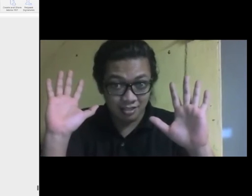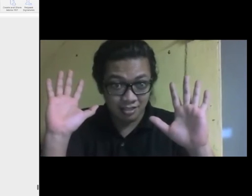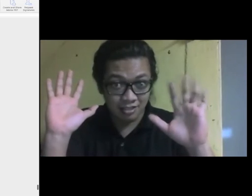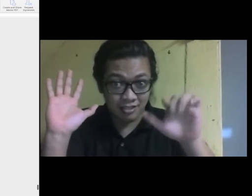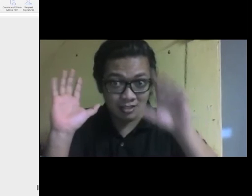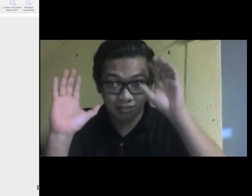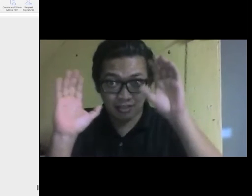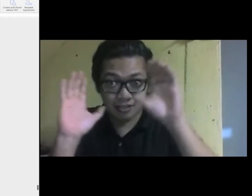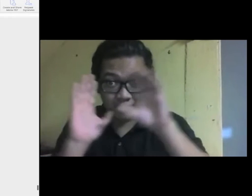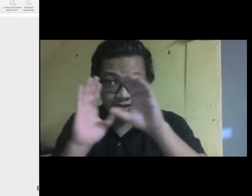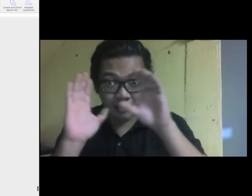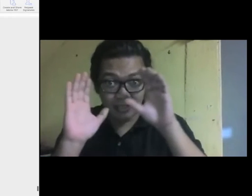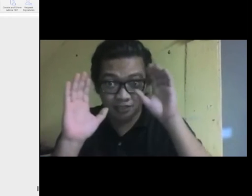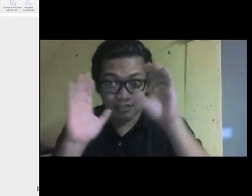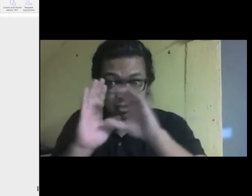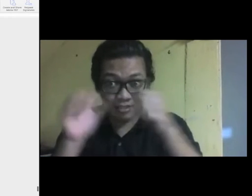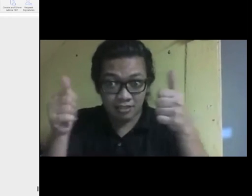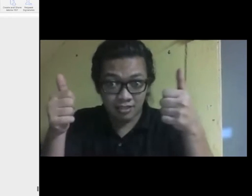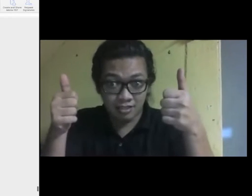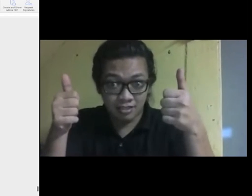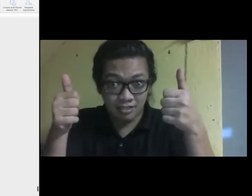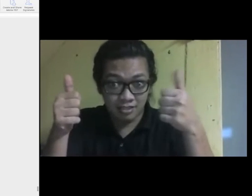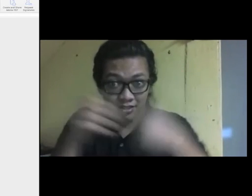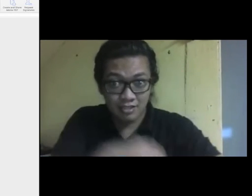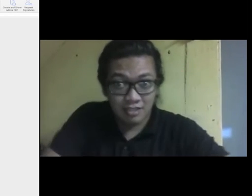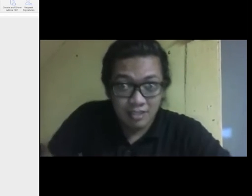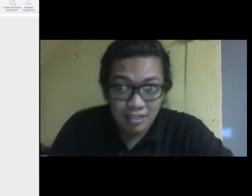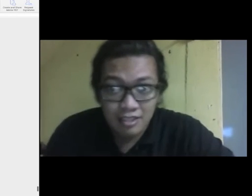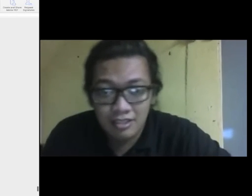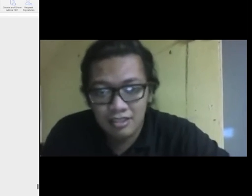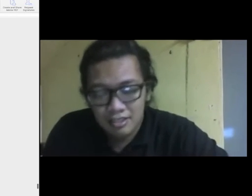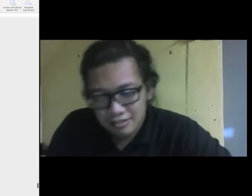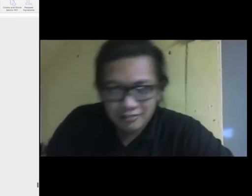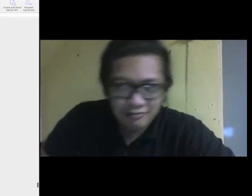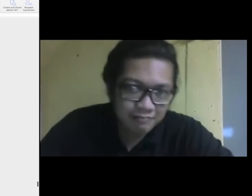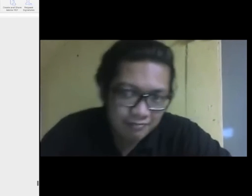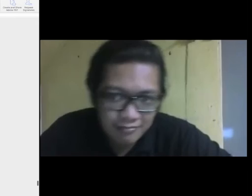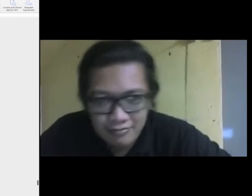I think we're done. Yeah. Let's go back to the exercises of the first exercise.